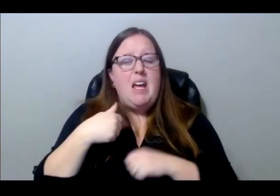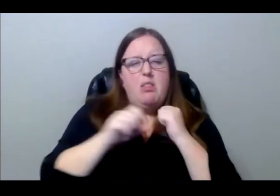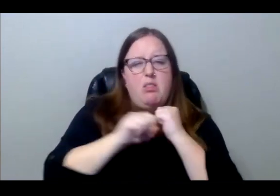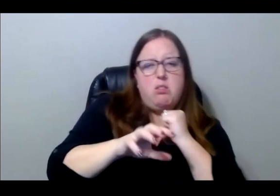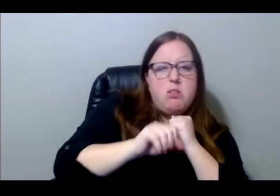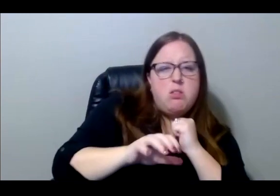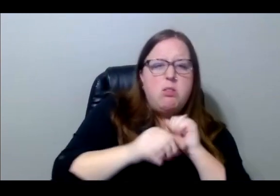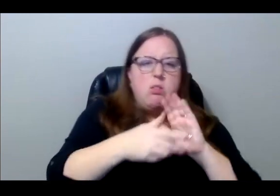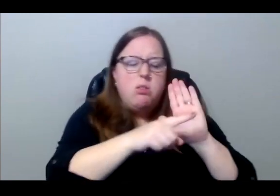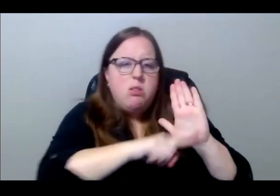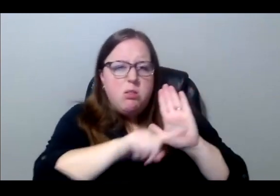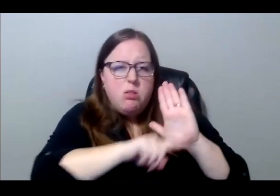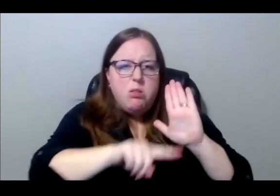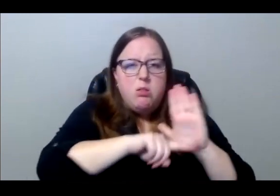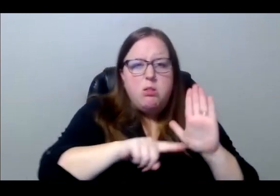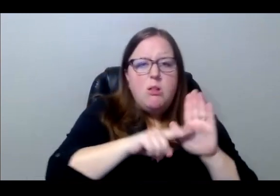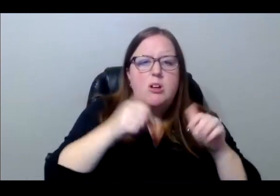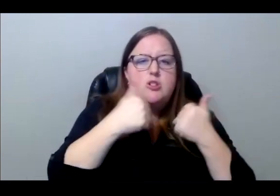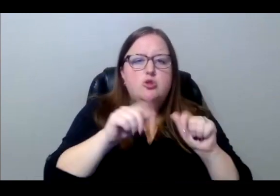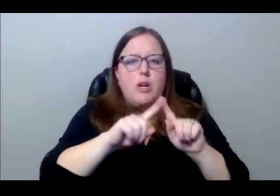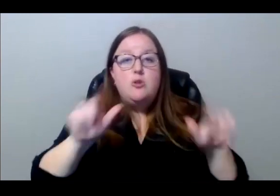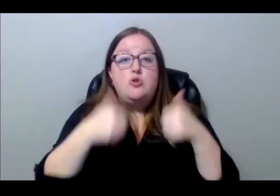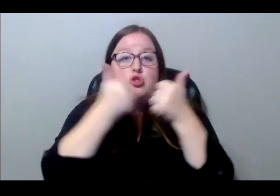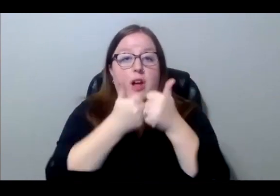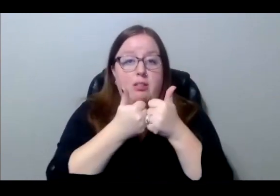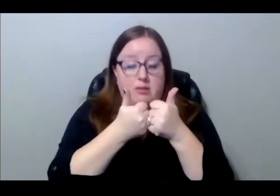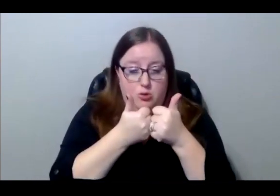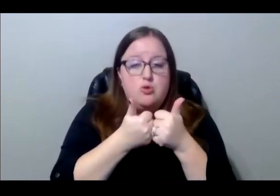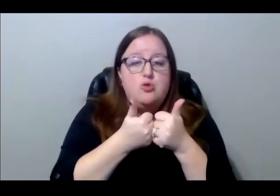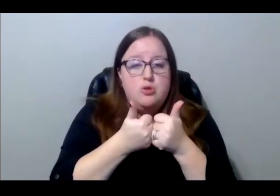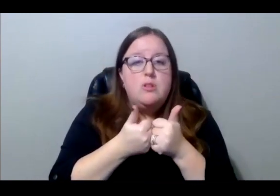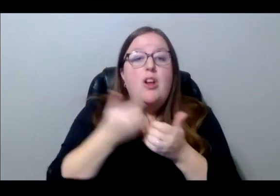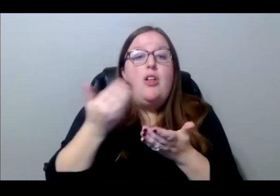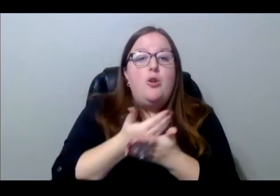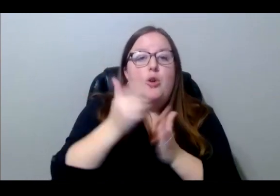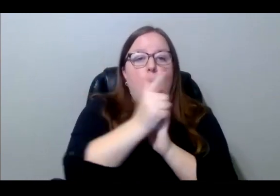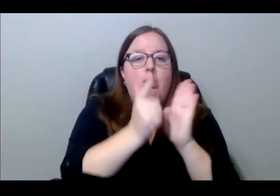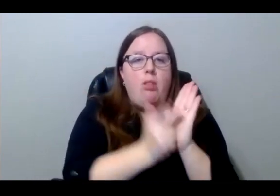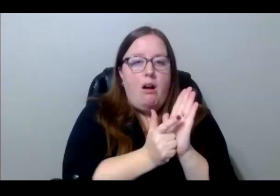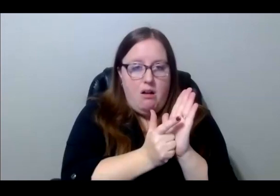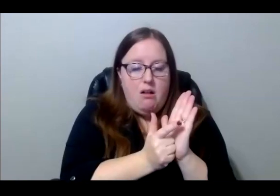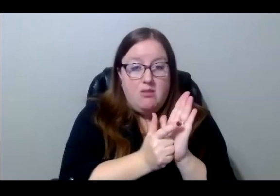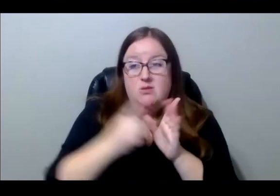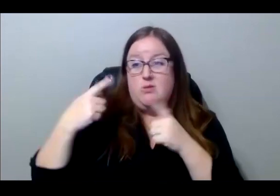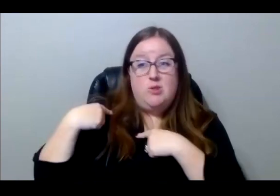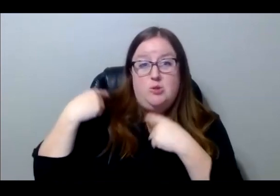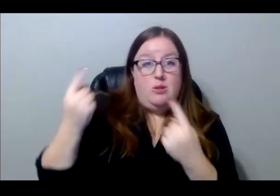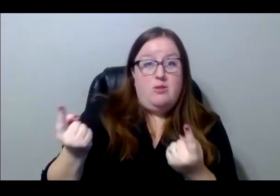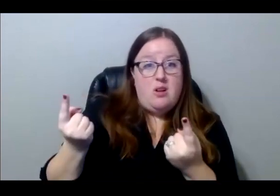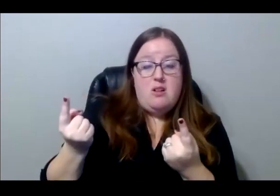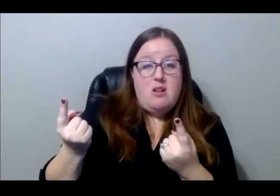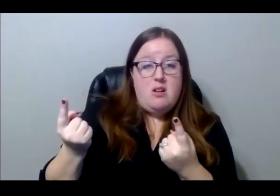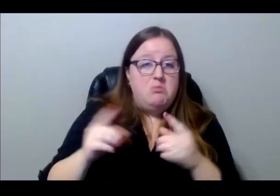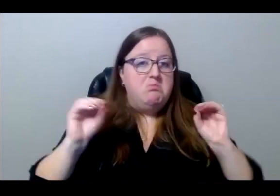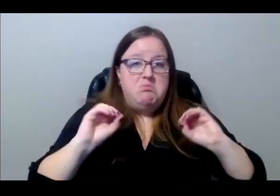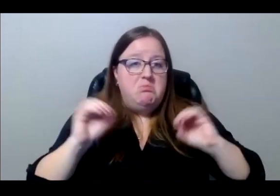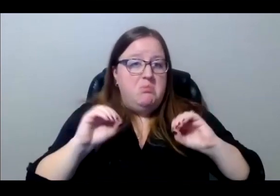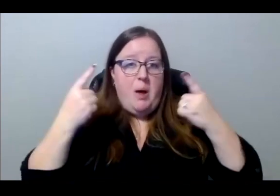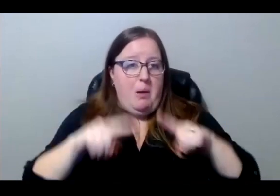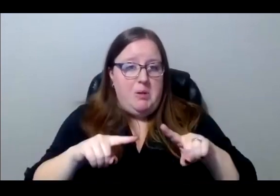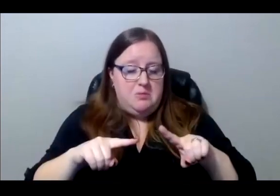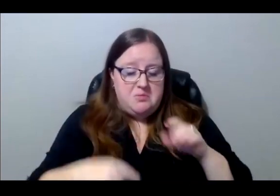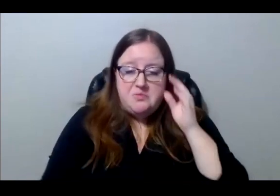just, it's gruesome, of course. And over 1,000 religious sites